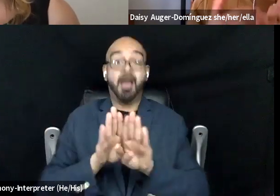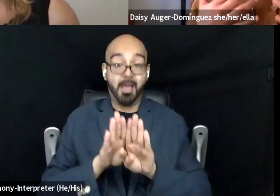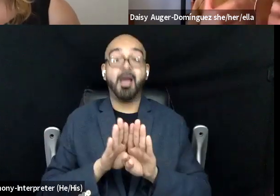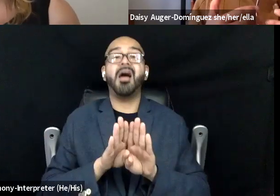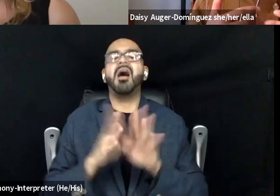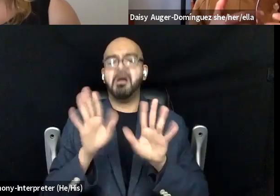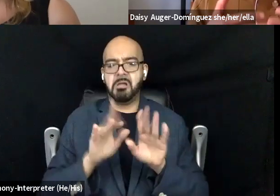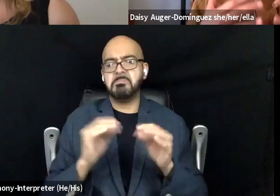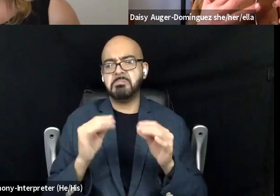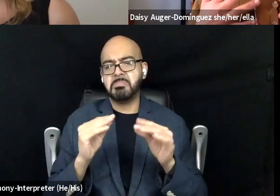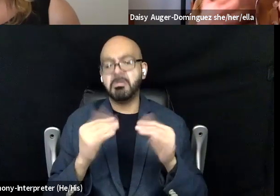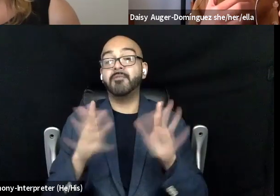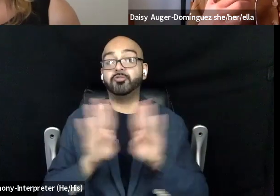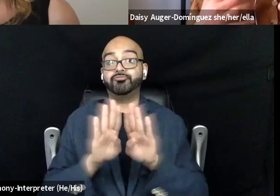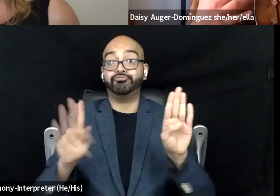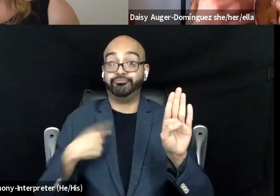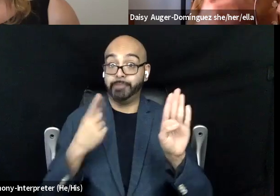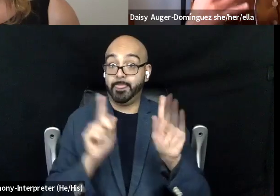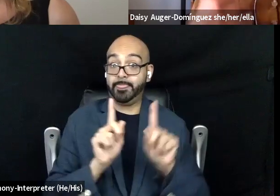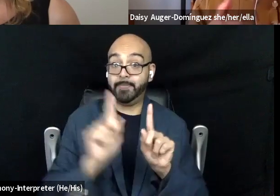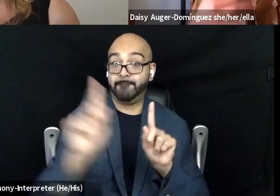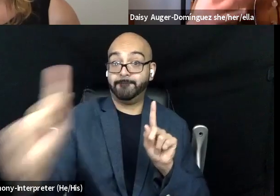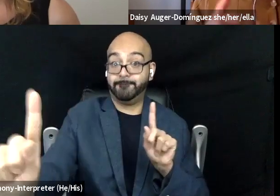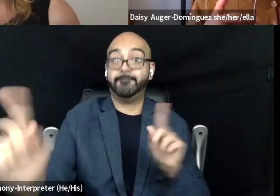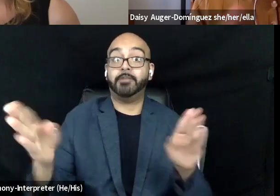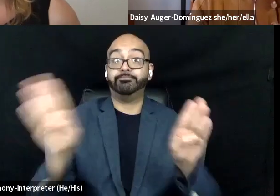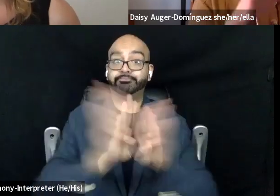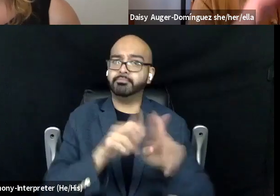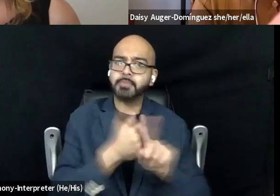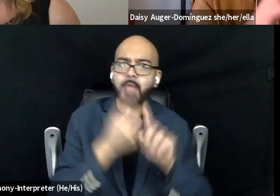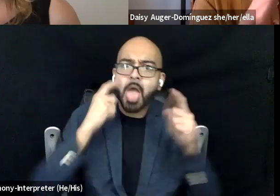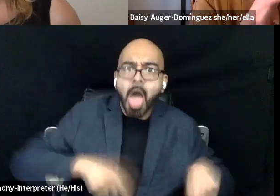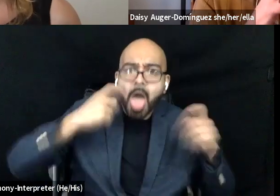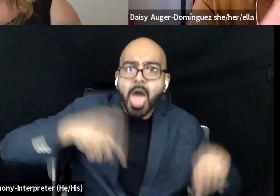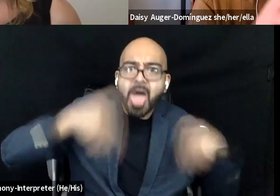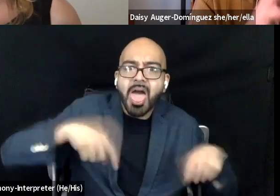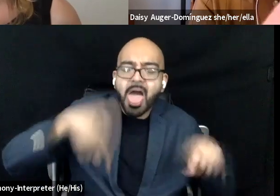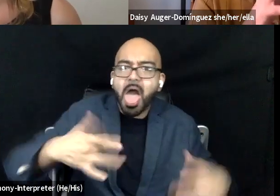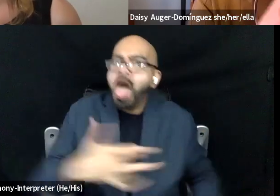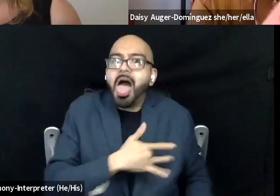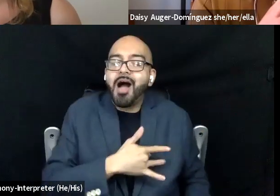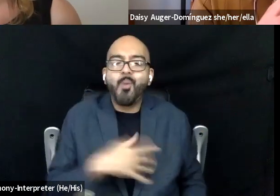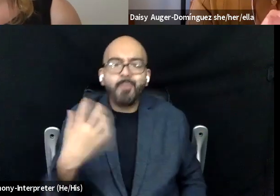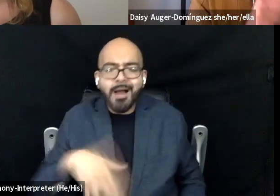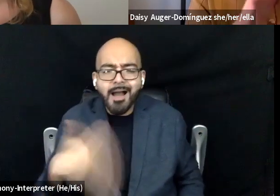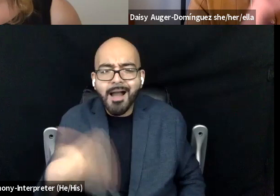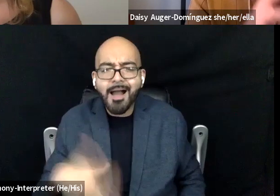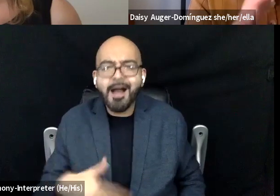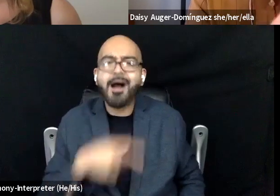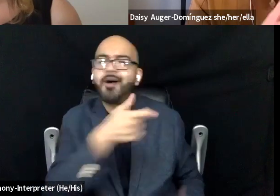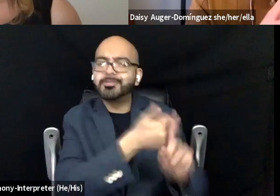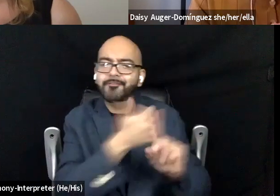actually breathed and thought, I don't have to be like the models that I am seeing every day that I